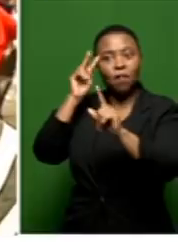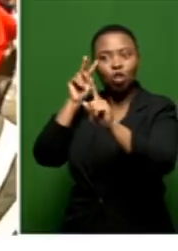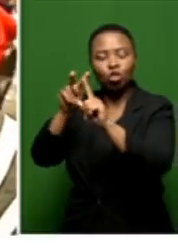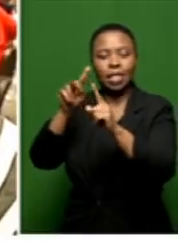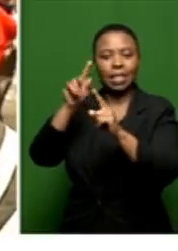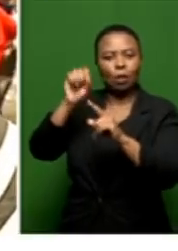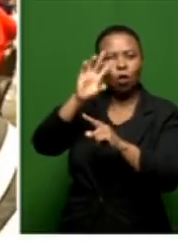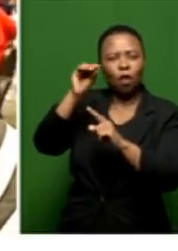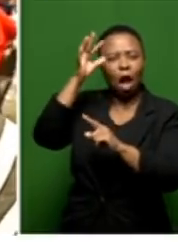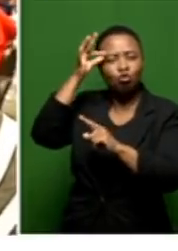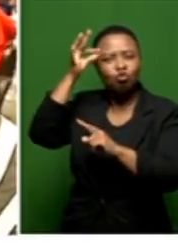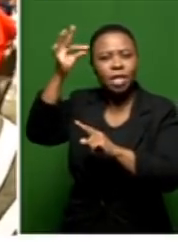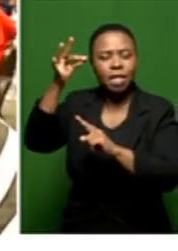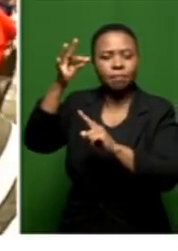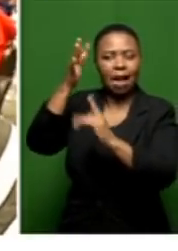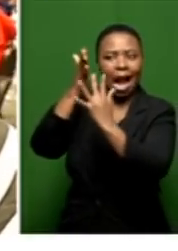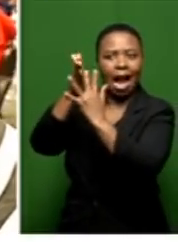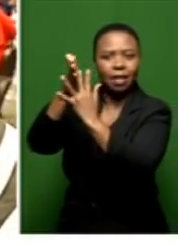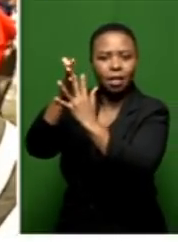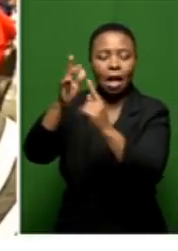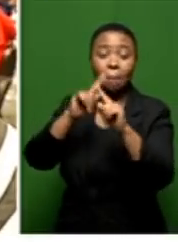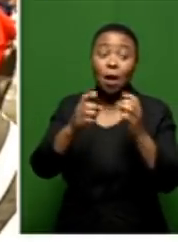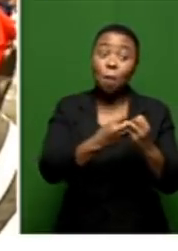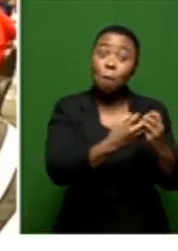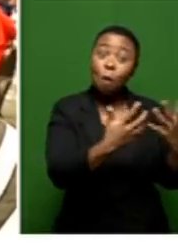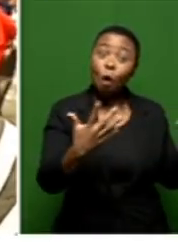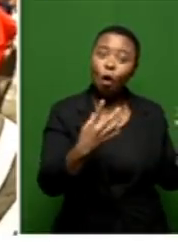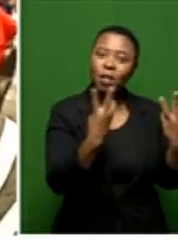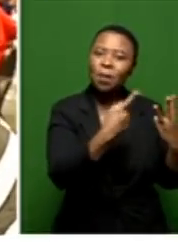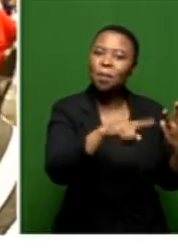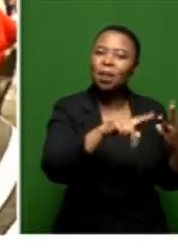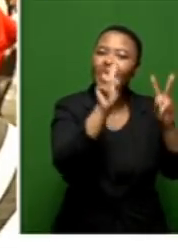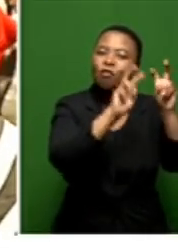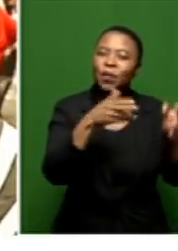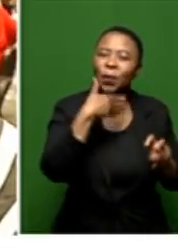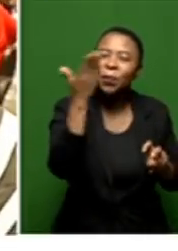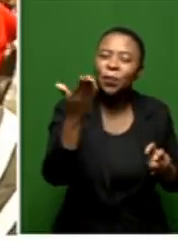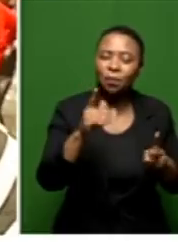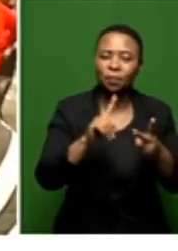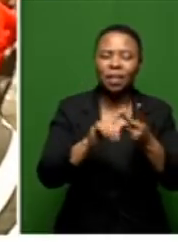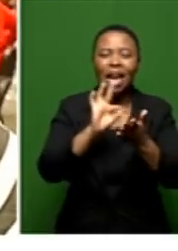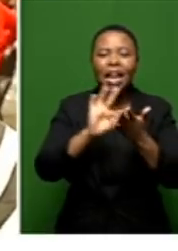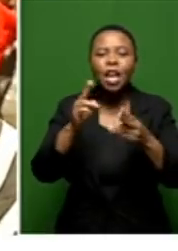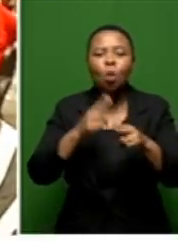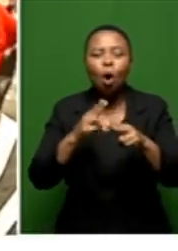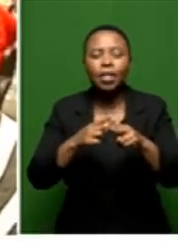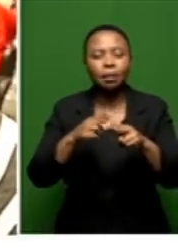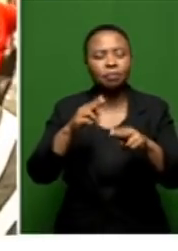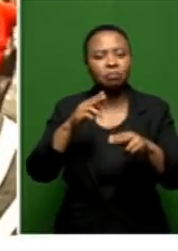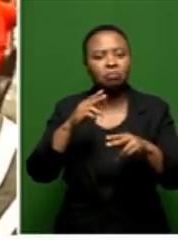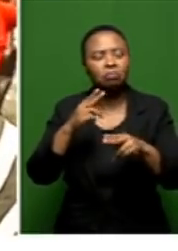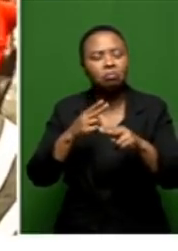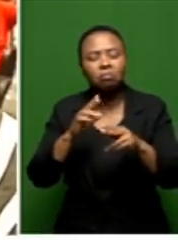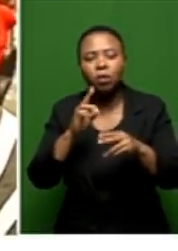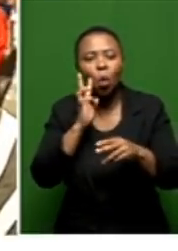of South Africa in a lot of ways, the majority of South Africans don't have electricity, don't have sanitation, don't have paved roads, and